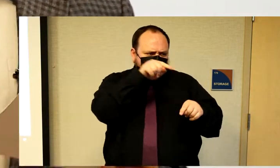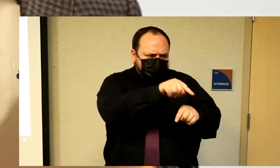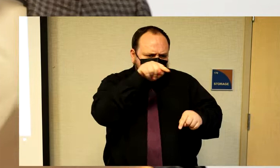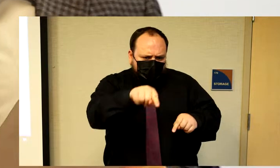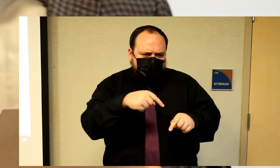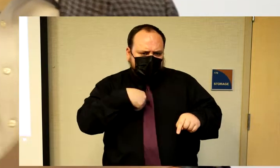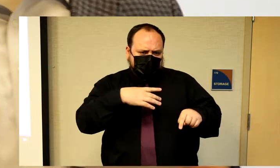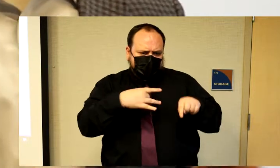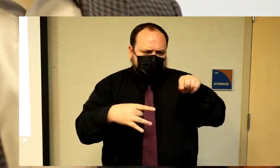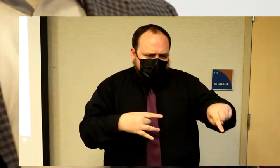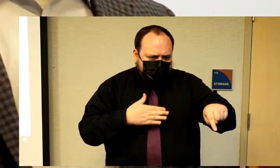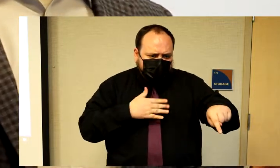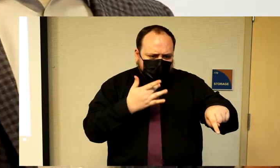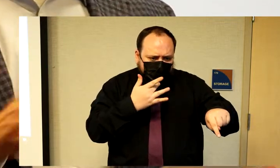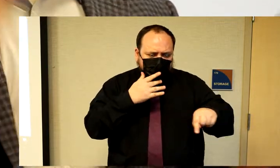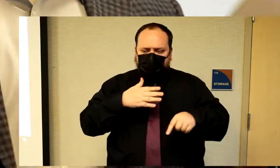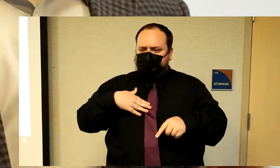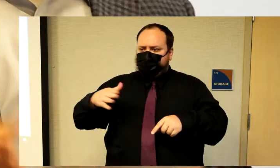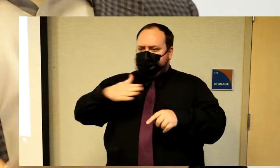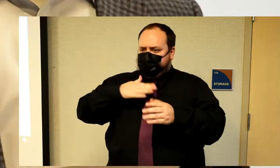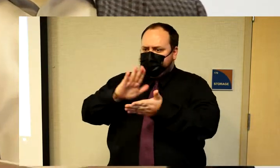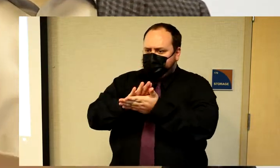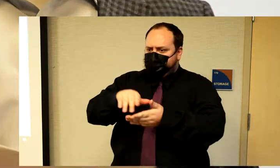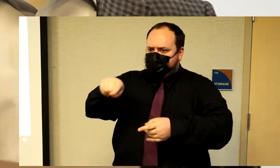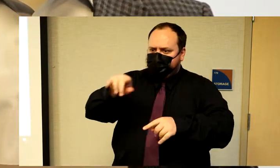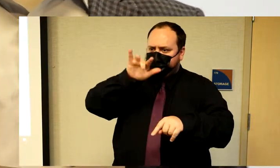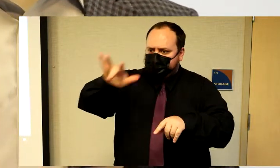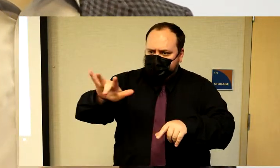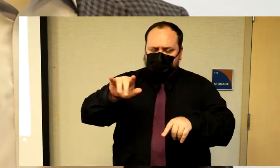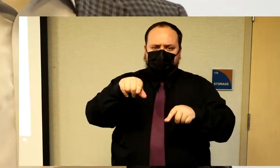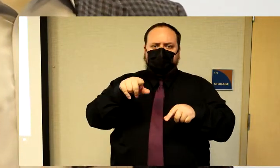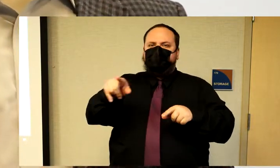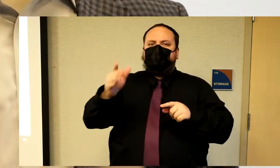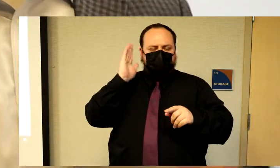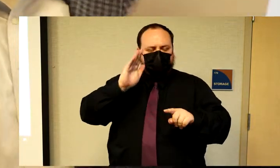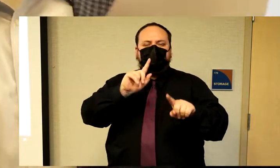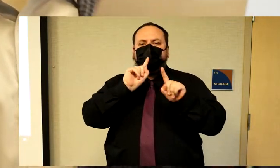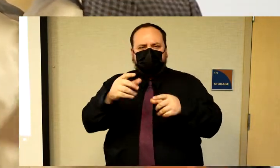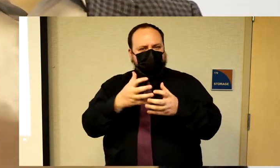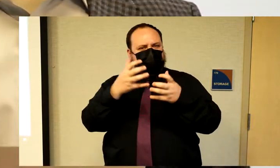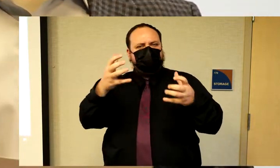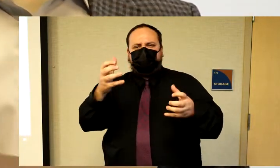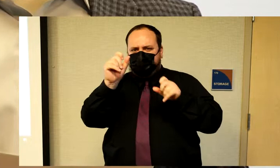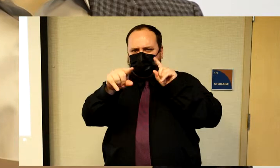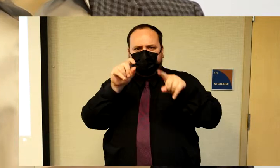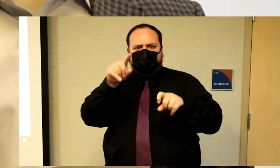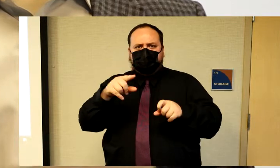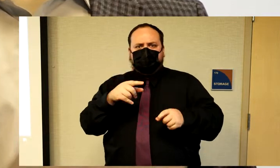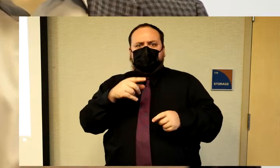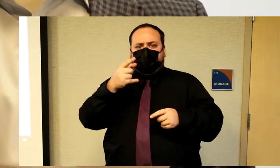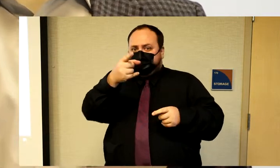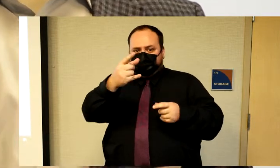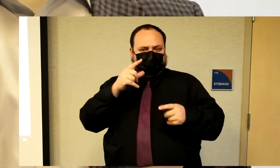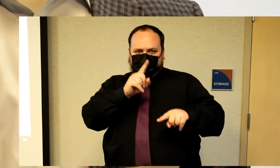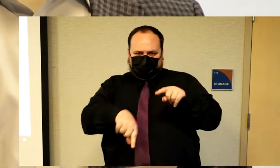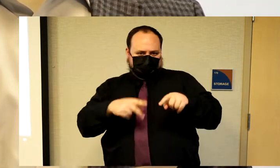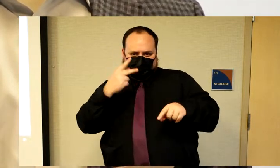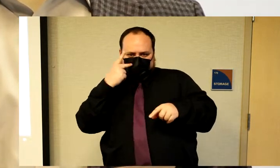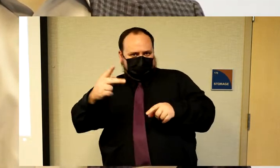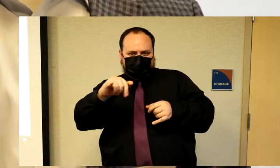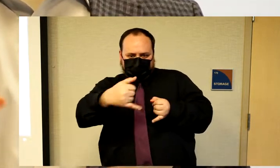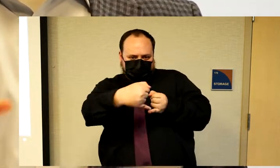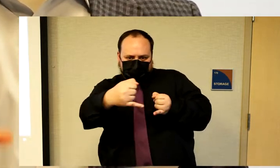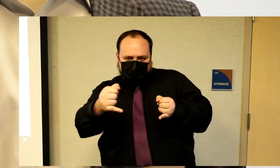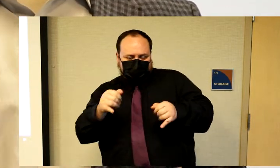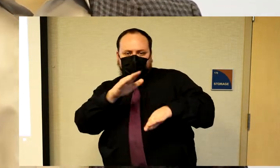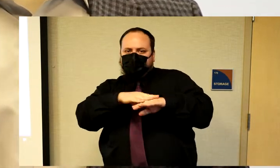or their kid's school, or wherever they want to look at. It answers a lot of questions when people say, oh, I don't know which side of the street this is on, because you can't really see those on the